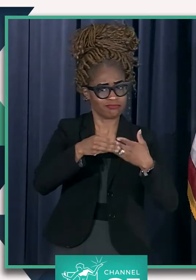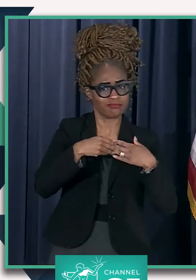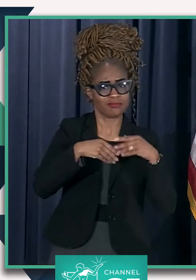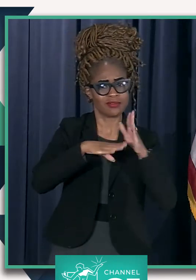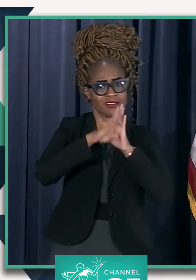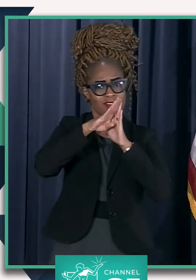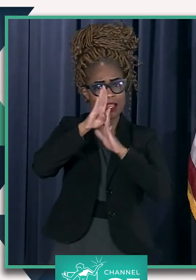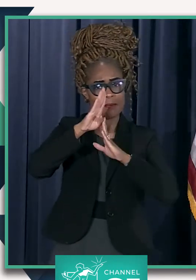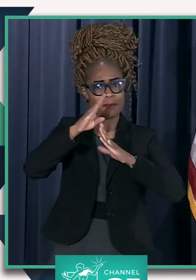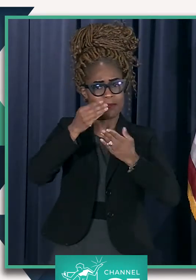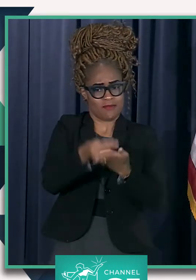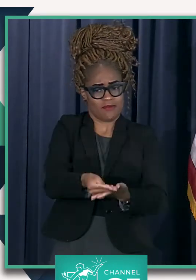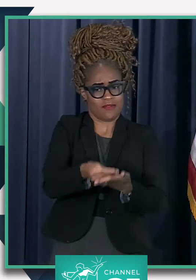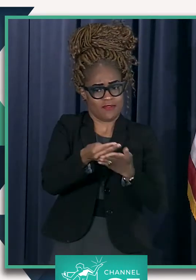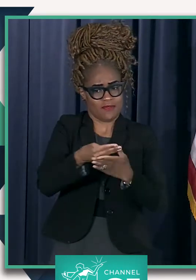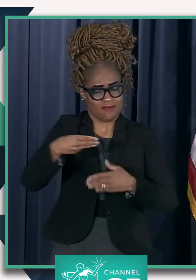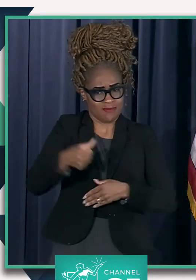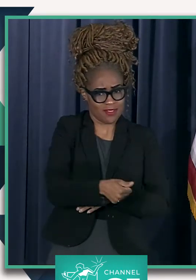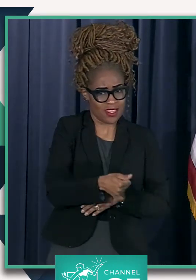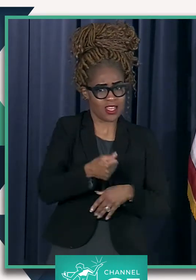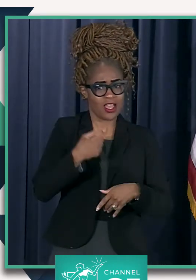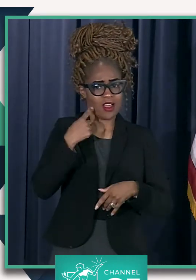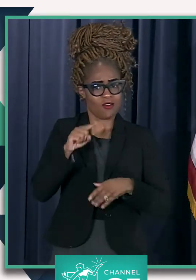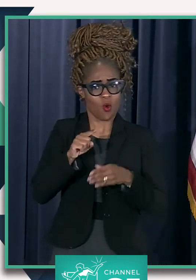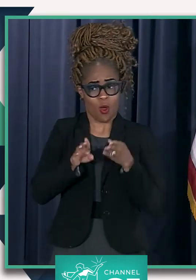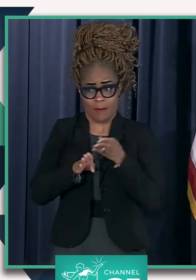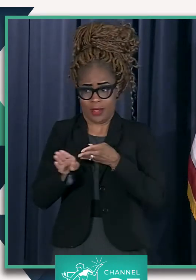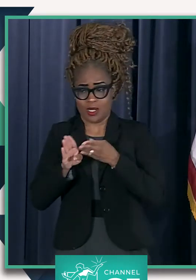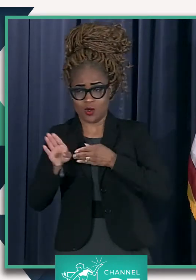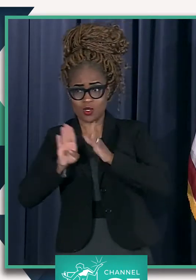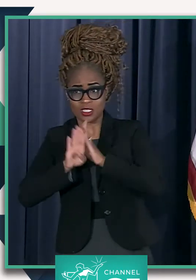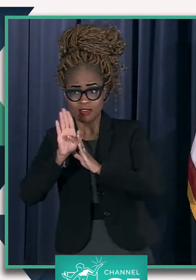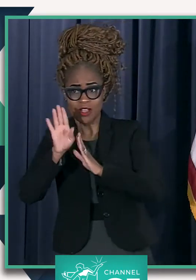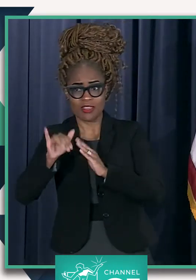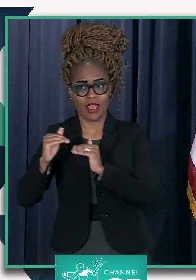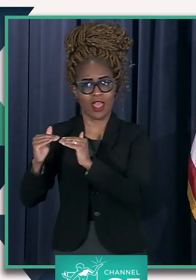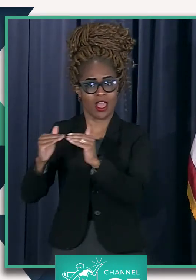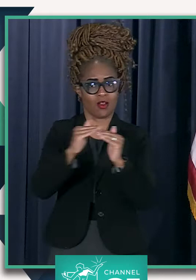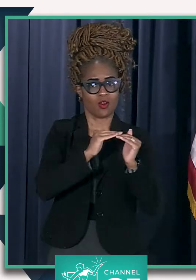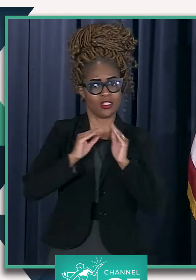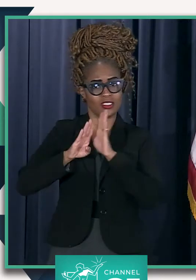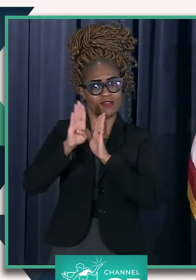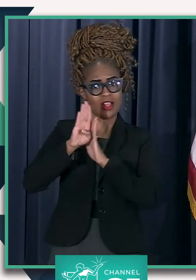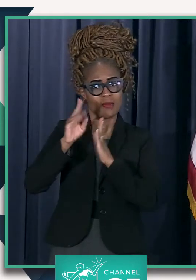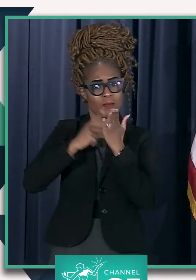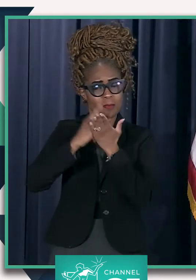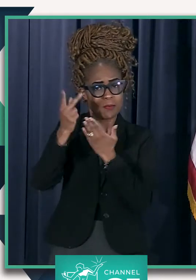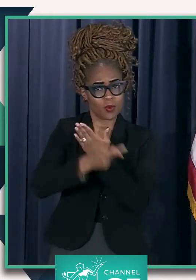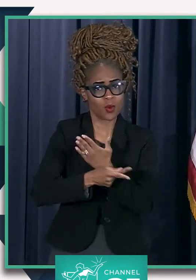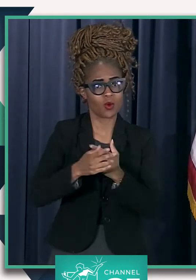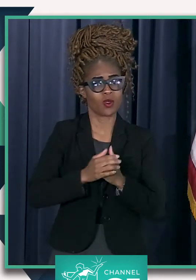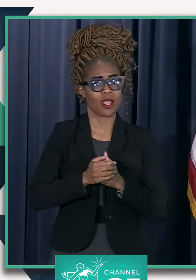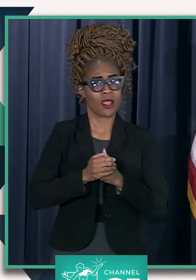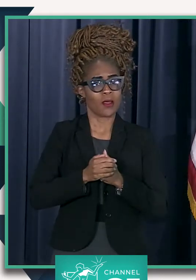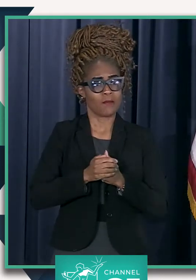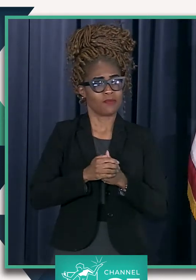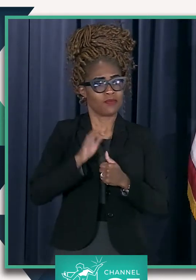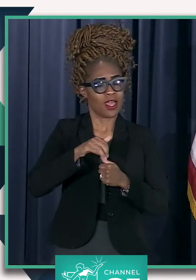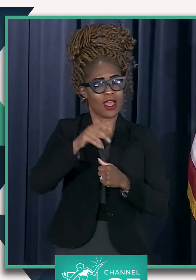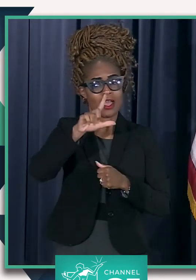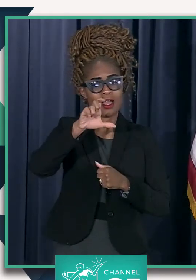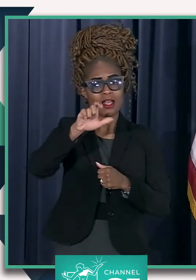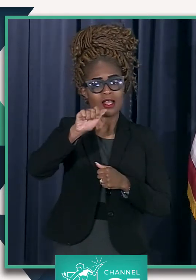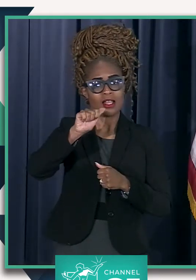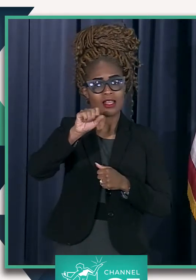financing. We've built capacity for minority developers through the Equitable Development Initiative, the lease purchase